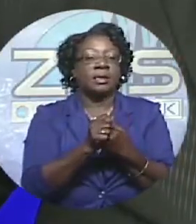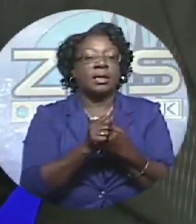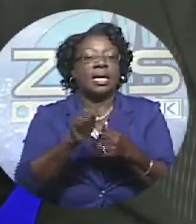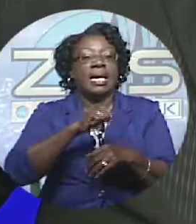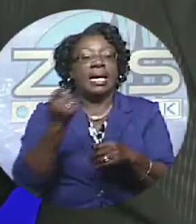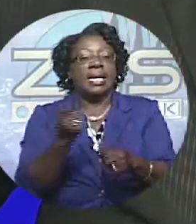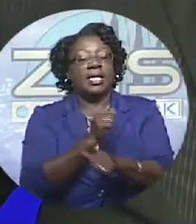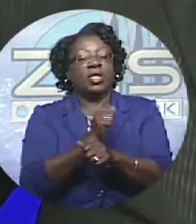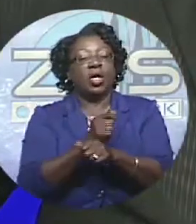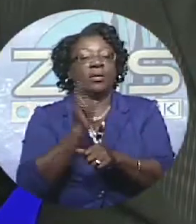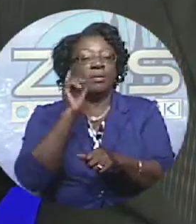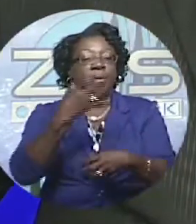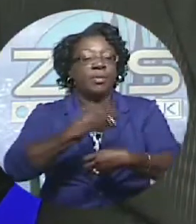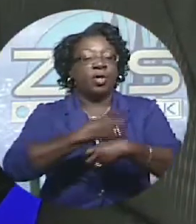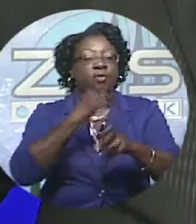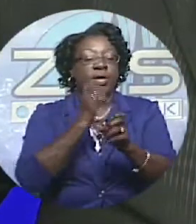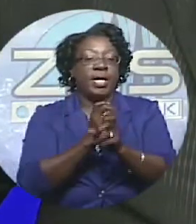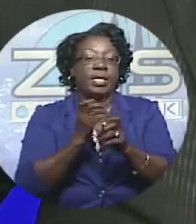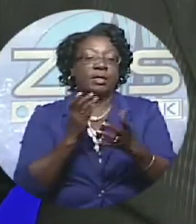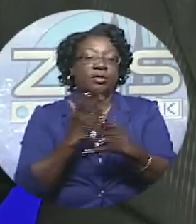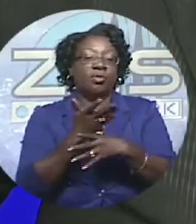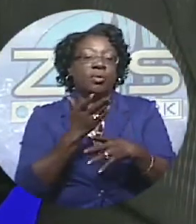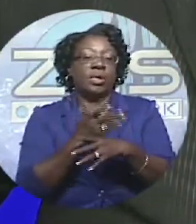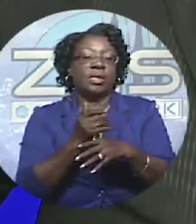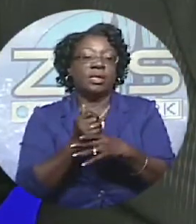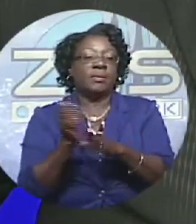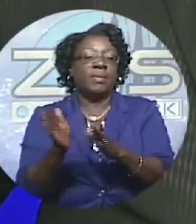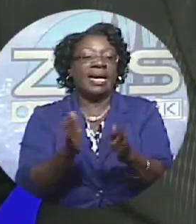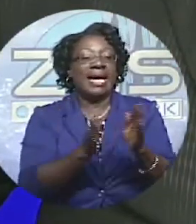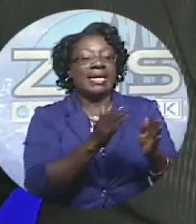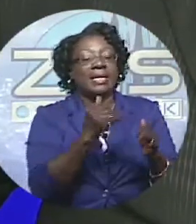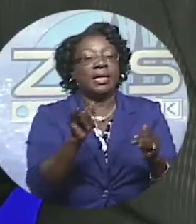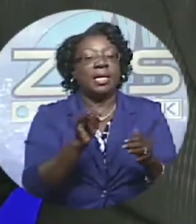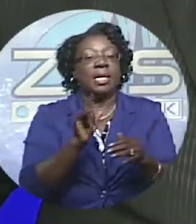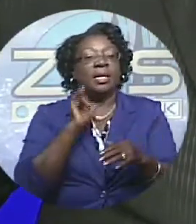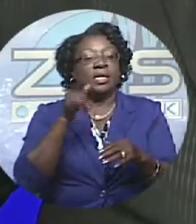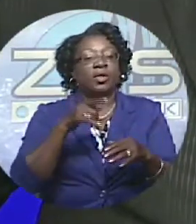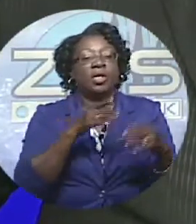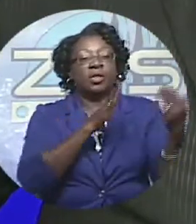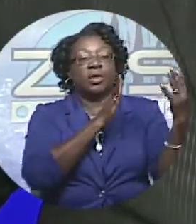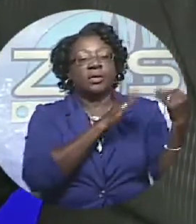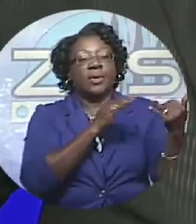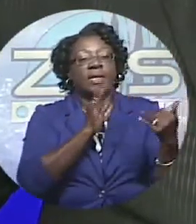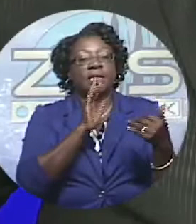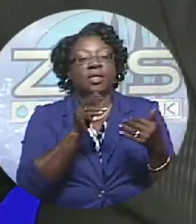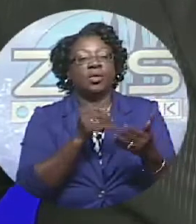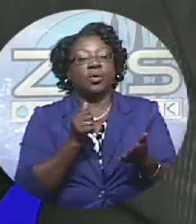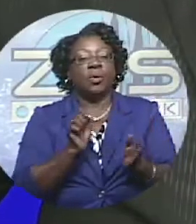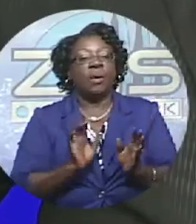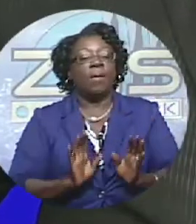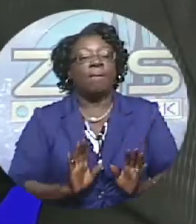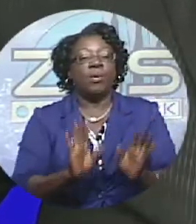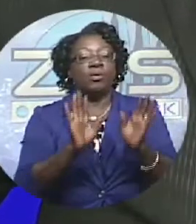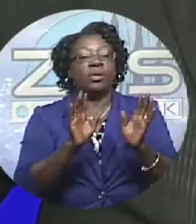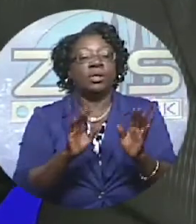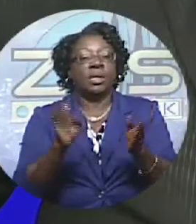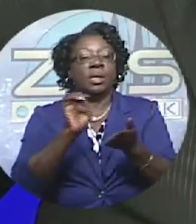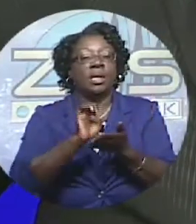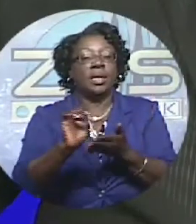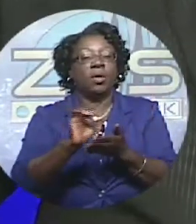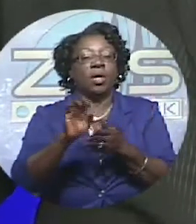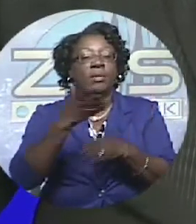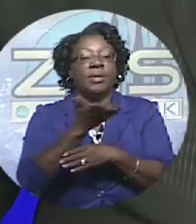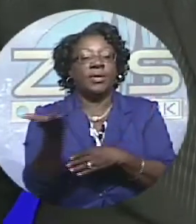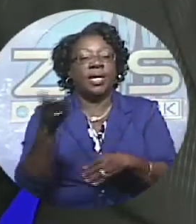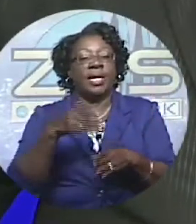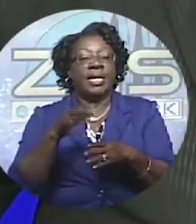will be created through these ventures, and the new infrastructural upgrade is also expected to boost the economy there as well. He also added that with